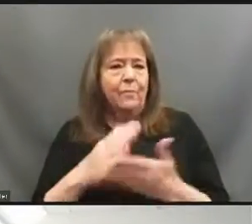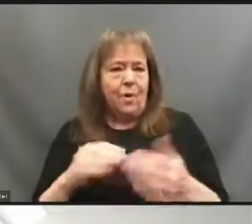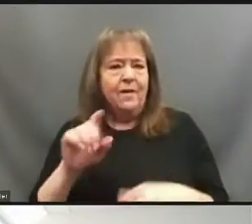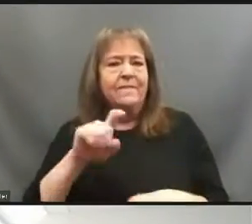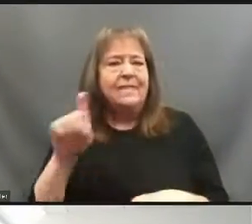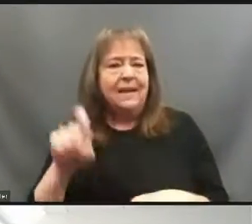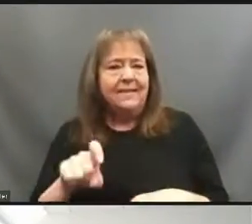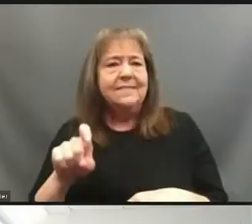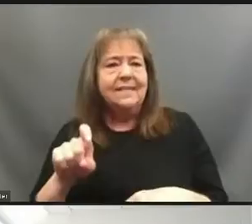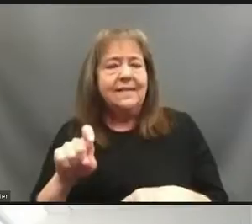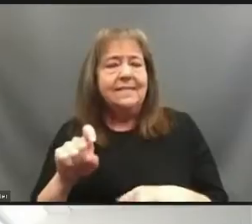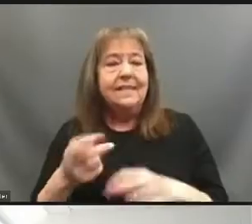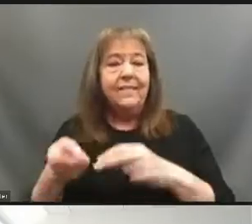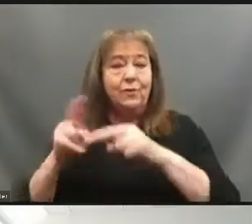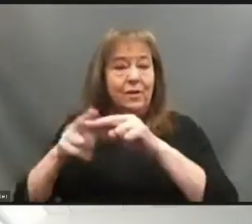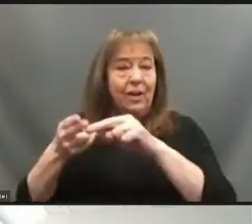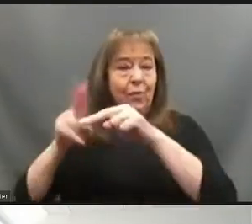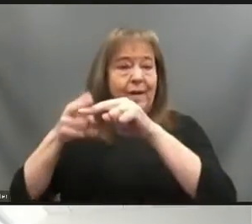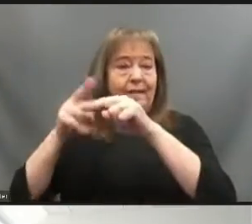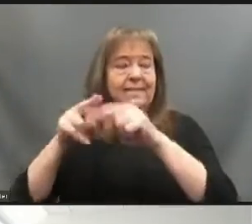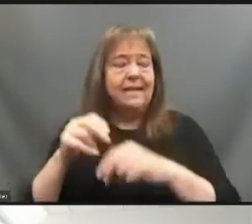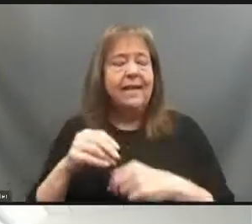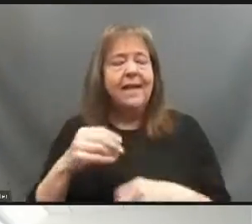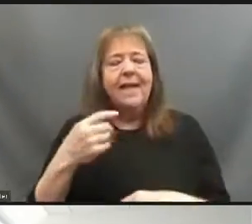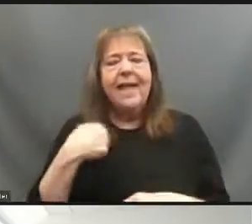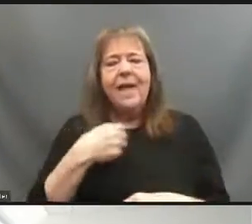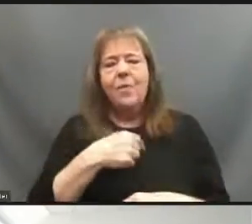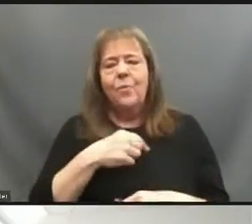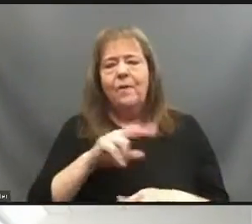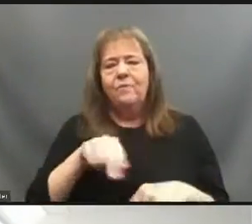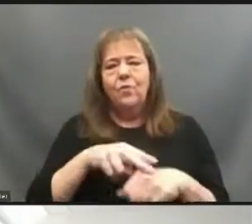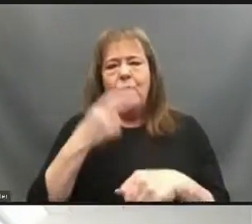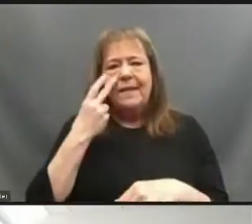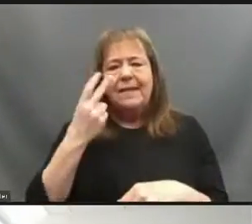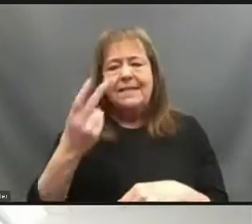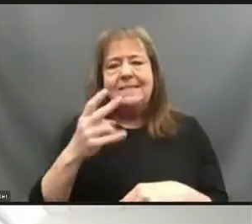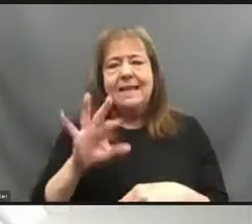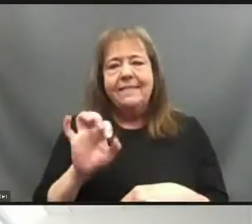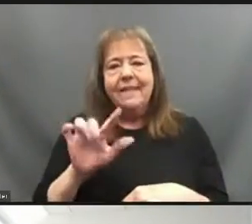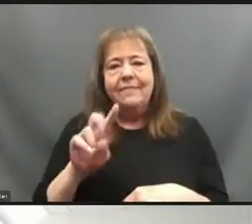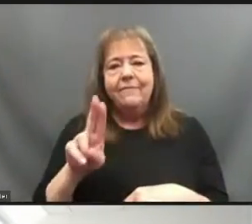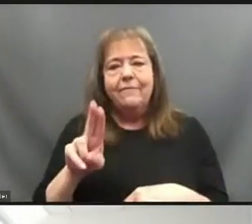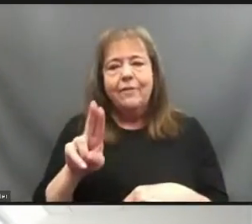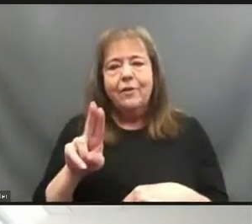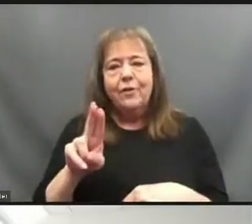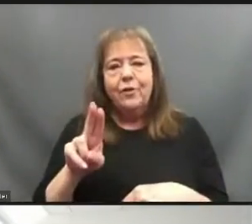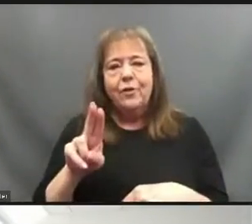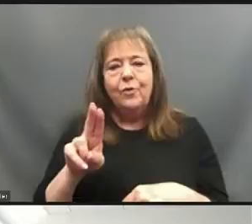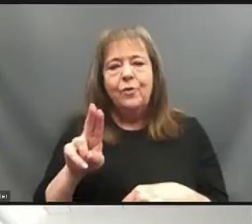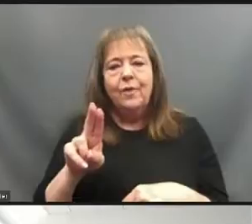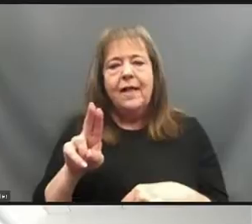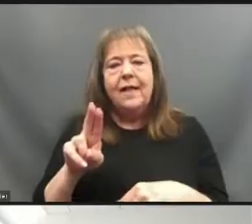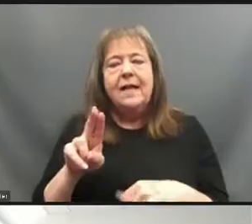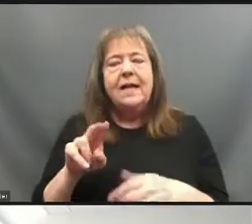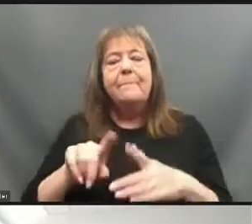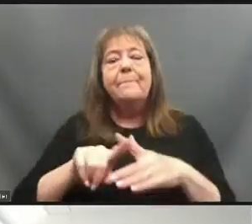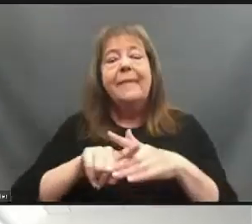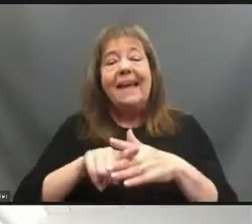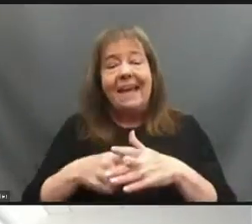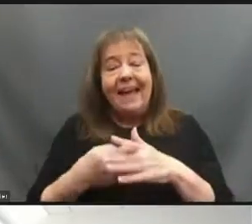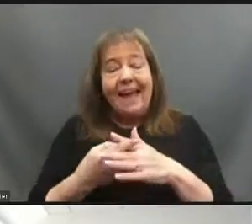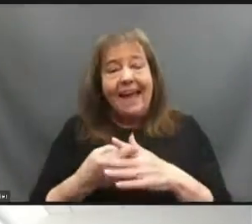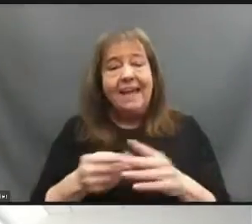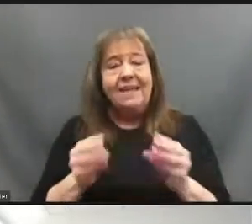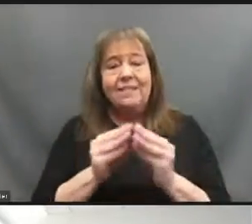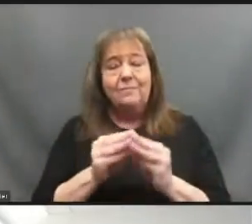up. And from what we've typically seen, flu oftentimes comes from that the more southern parts of our state and